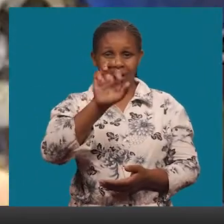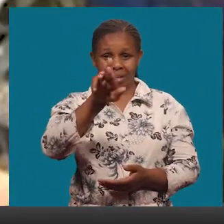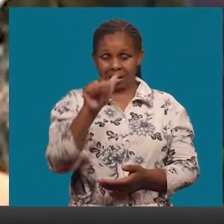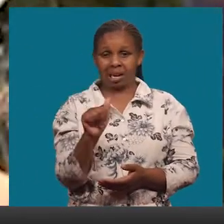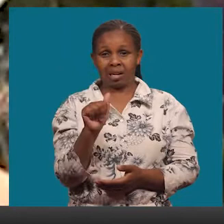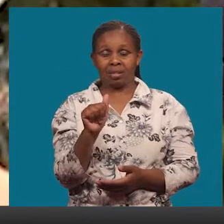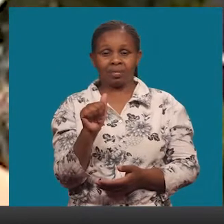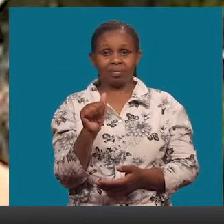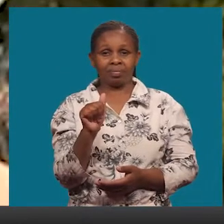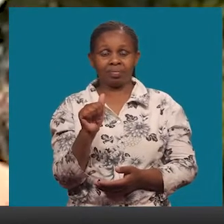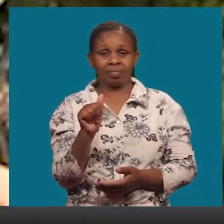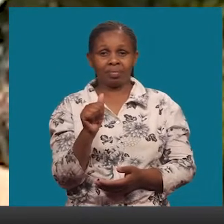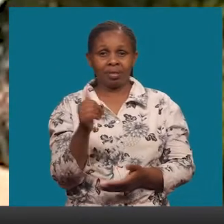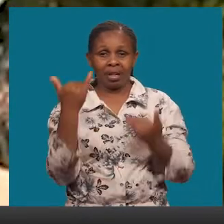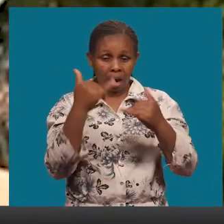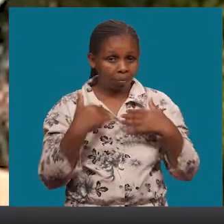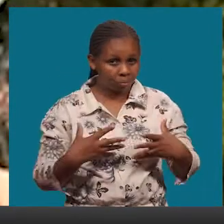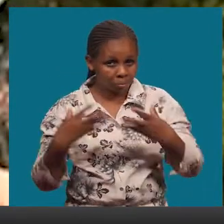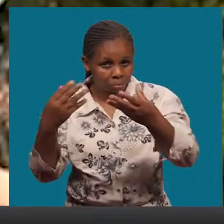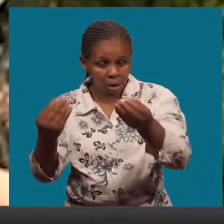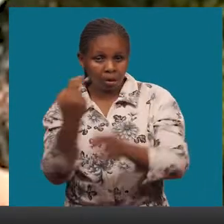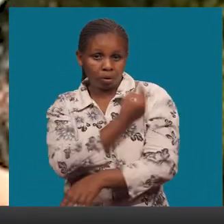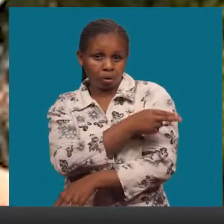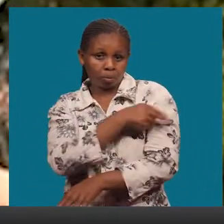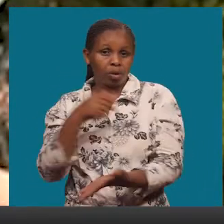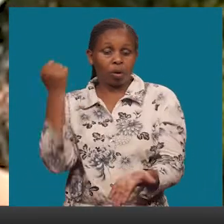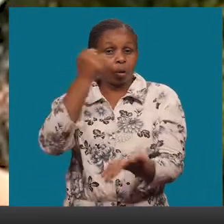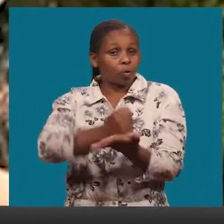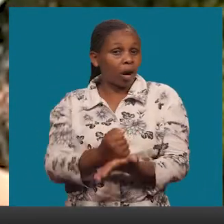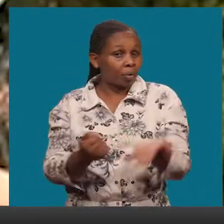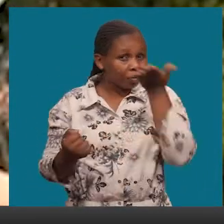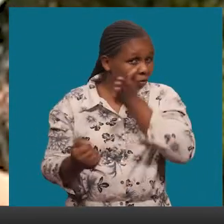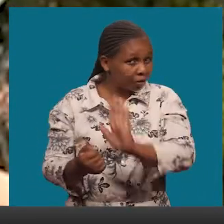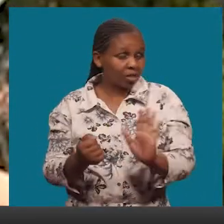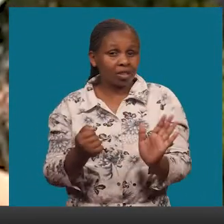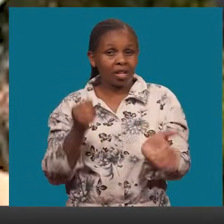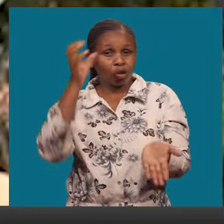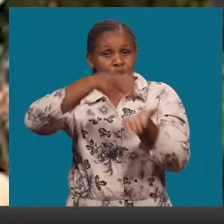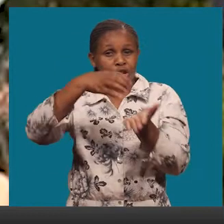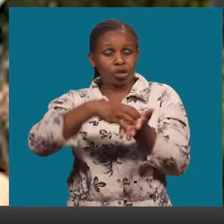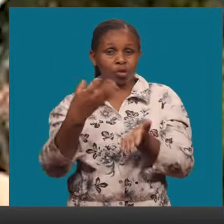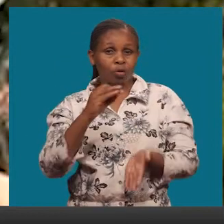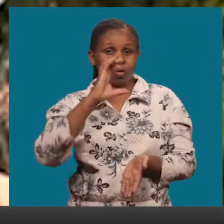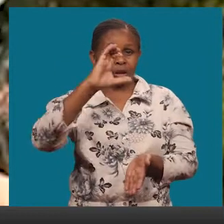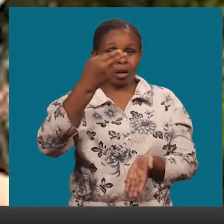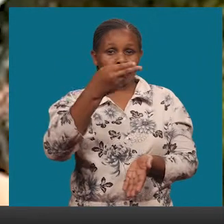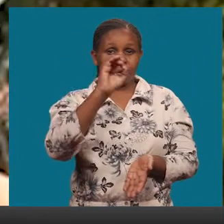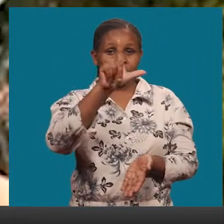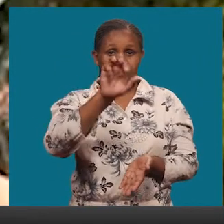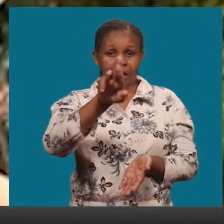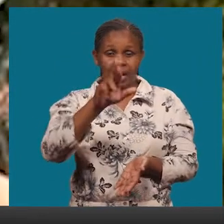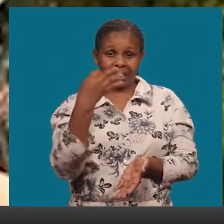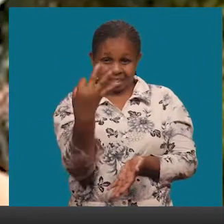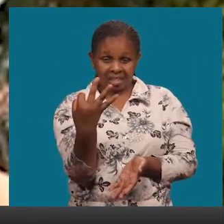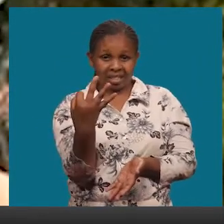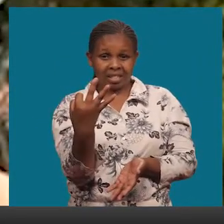we are taken to hospital, and we are confirmed to be cases of cholera. 3 of them we are